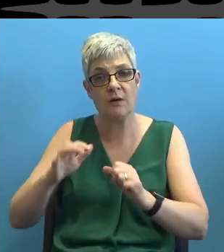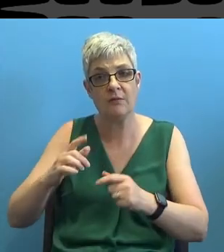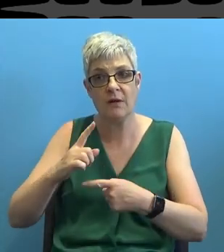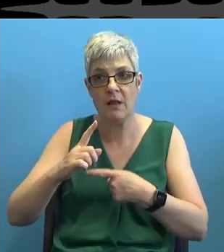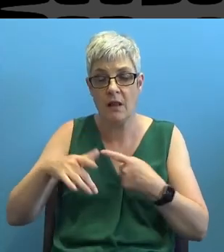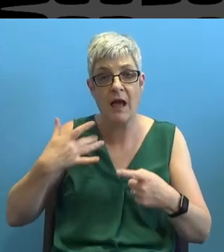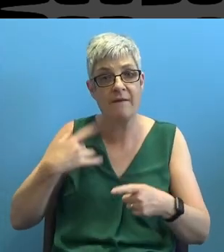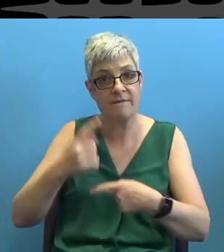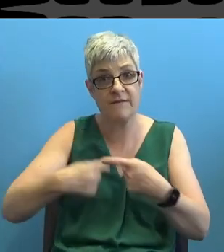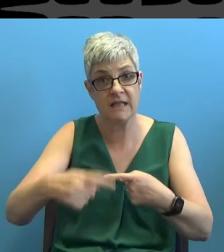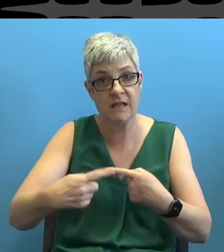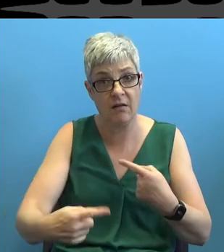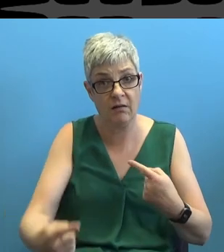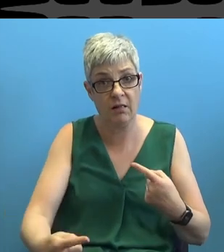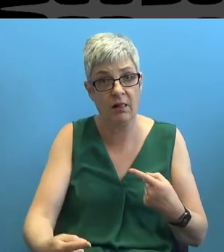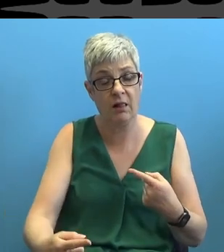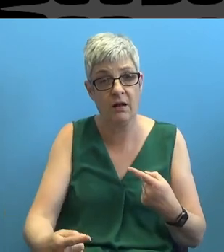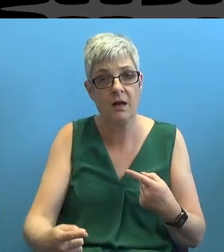life